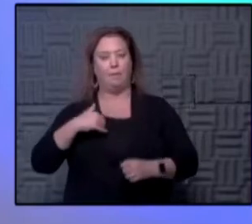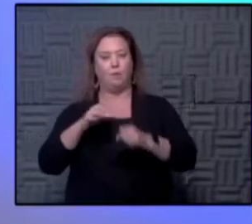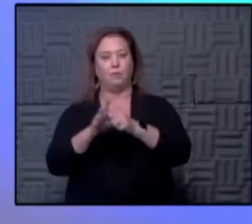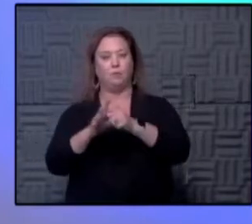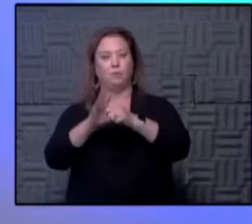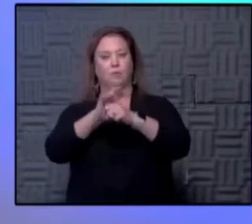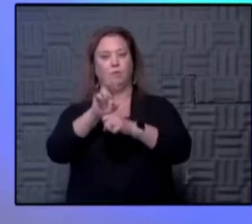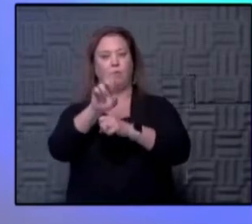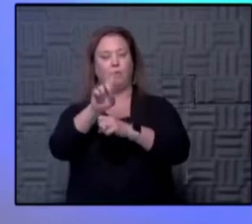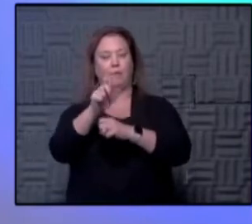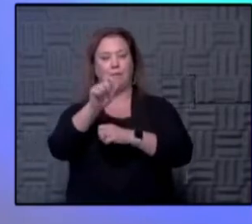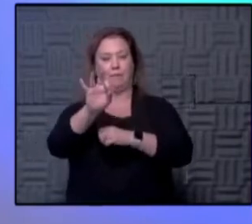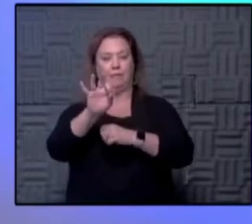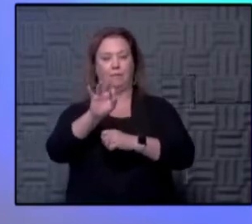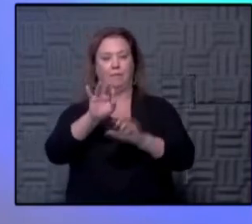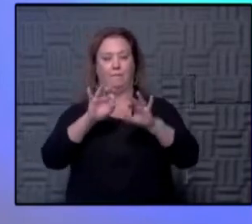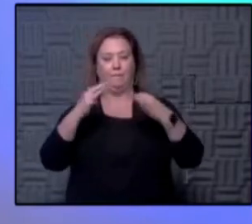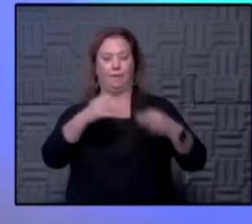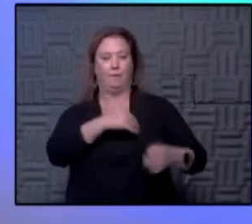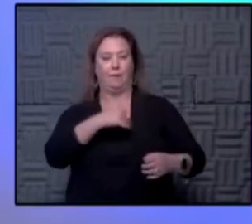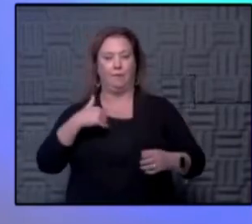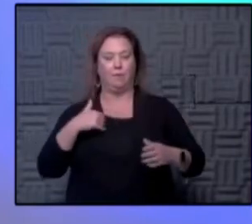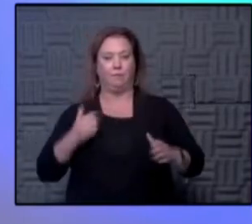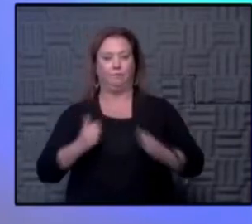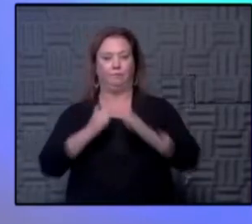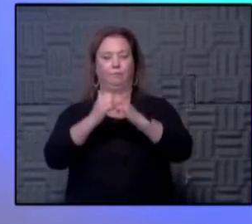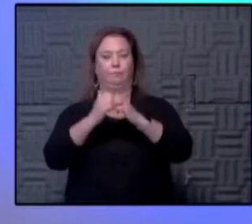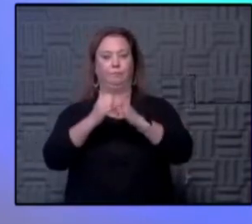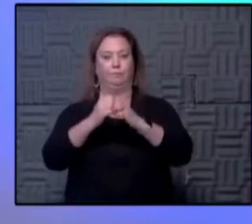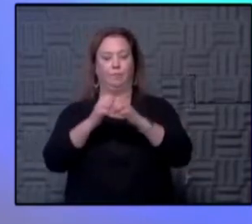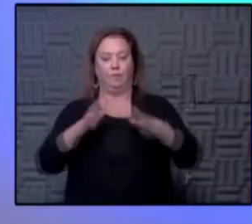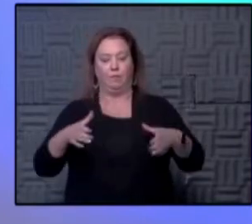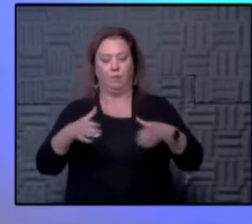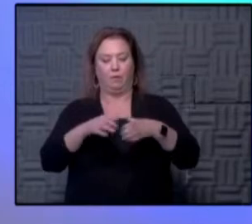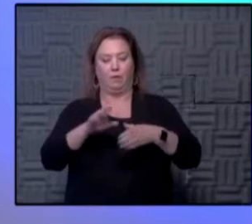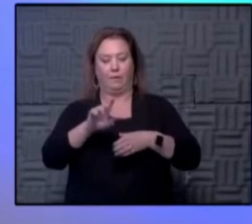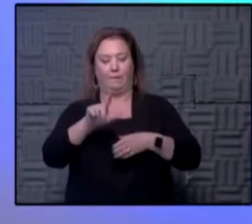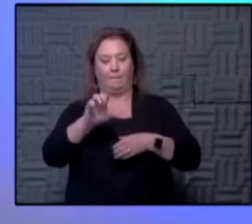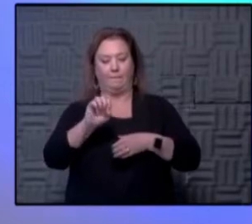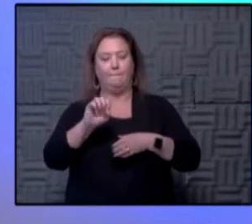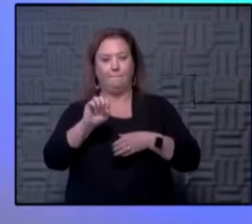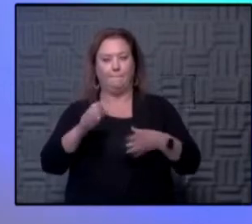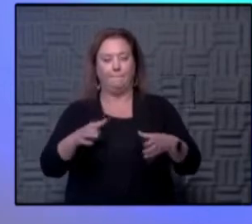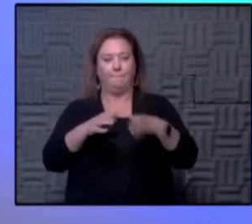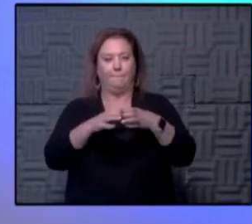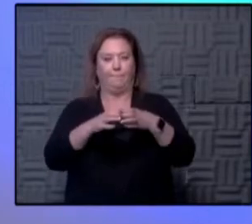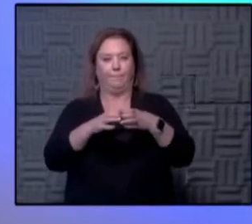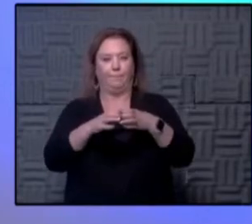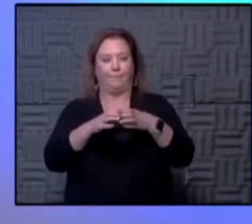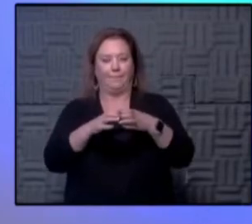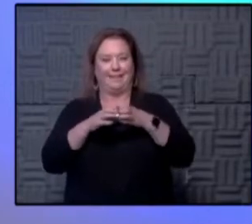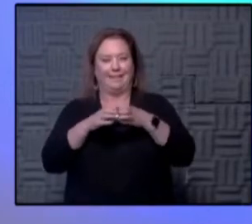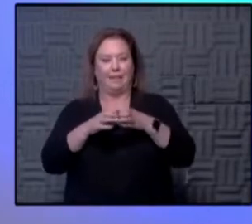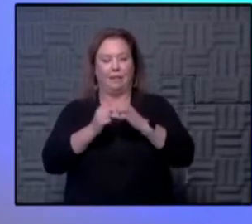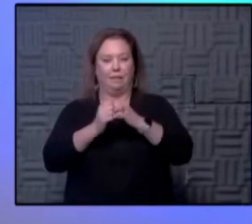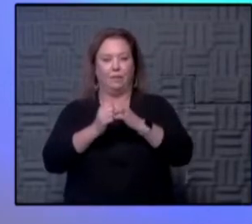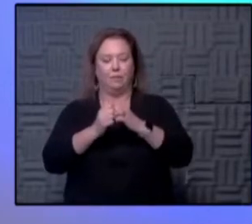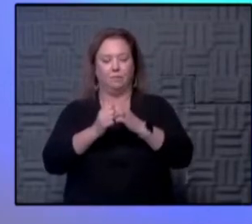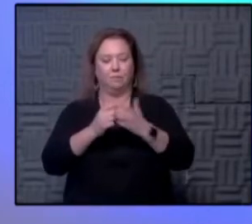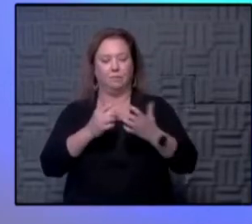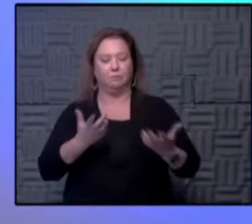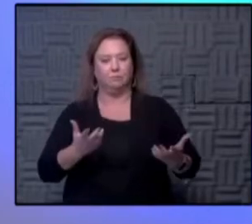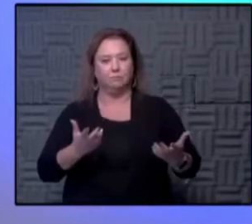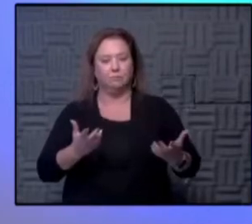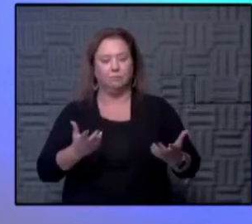COVID-19, most likely they are around each other, they're within their bubble, so having them what we call cohort together is